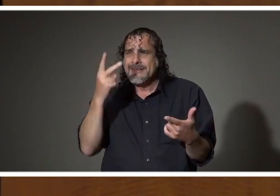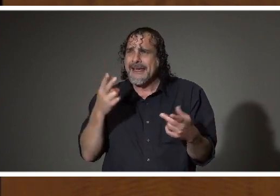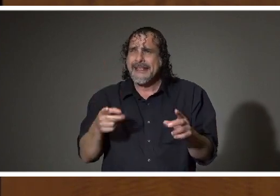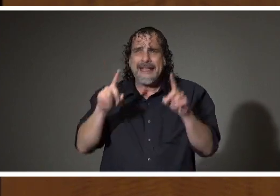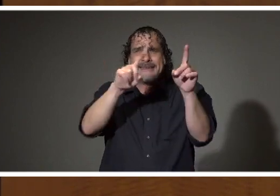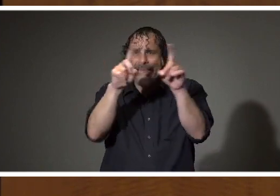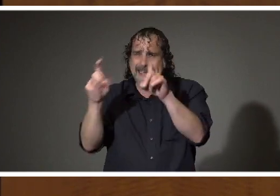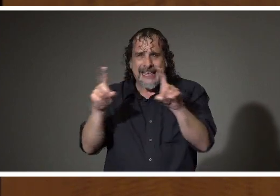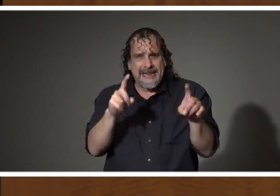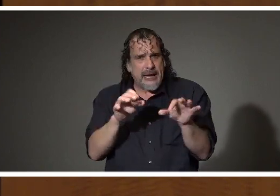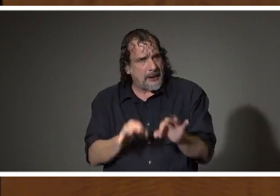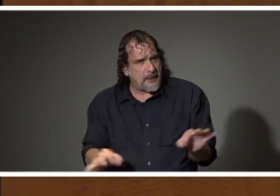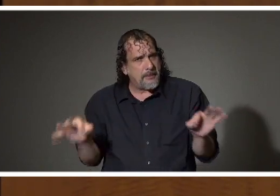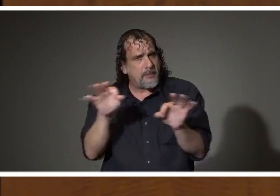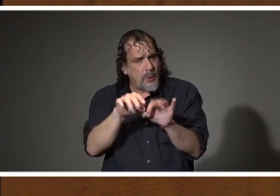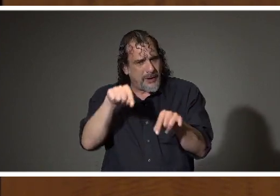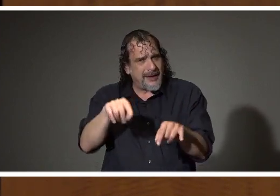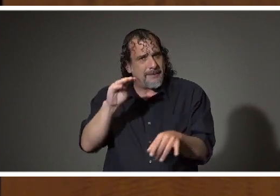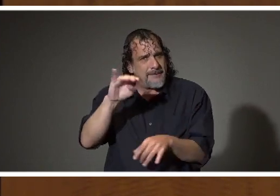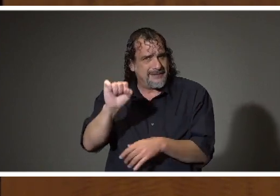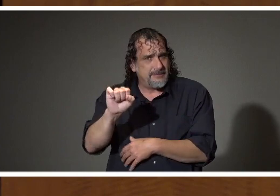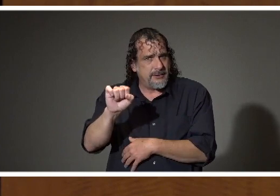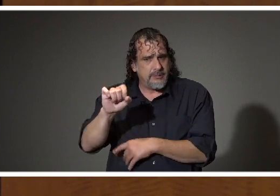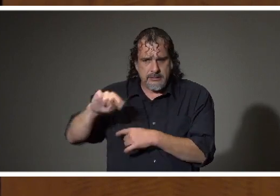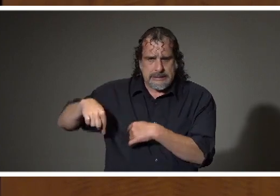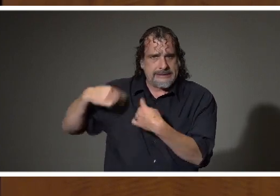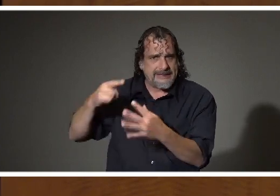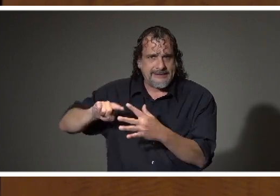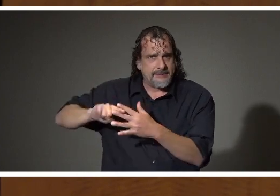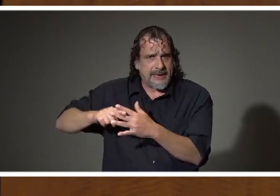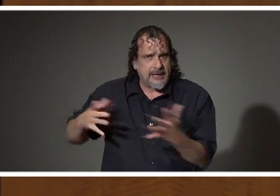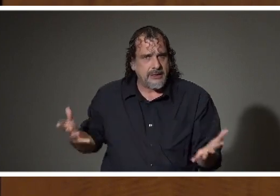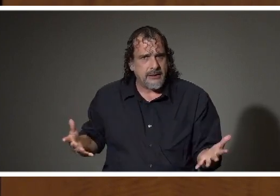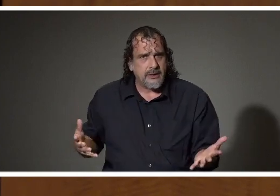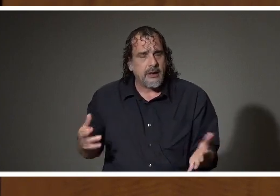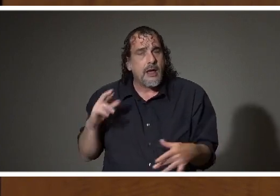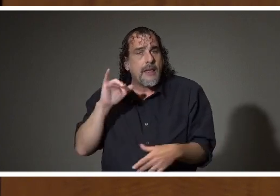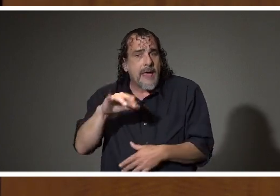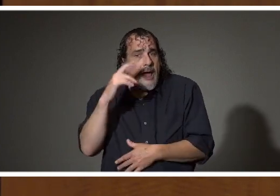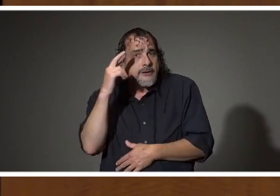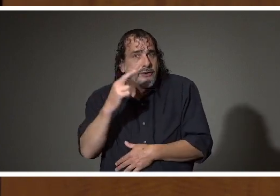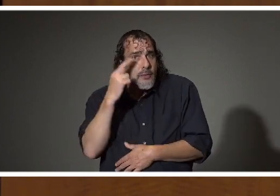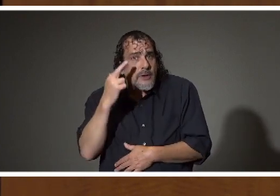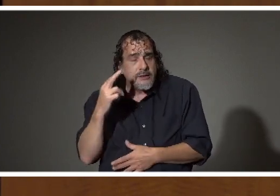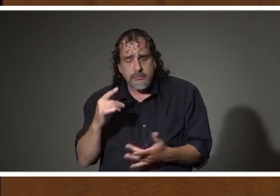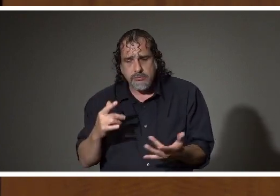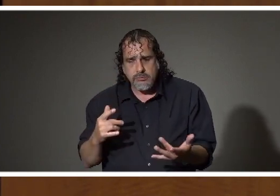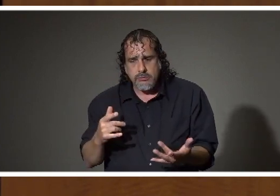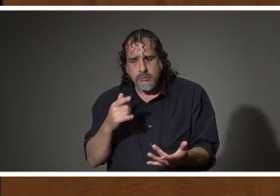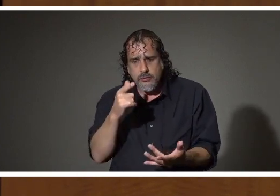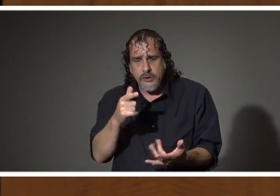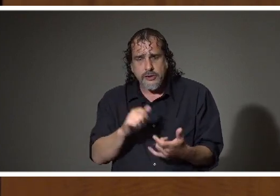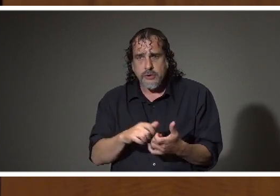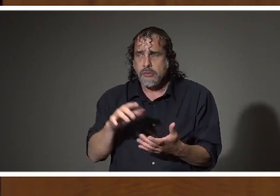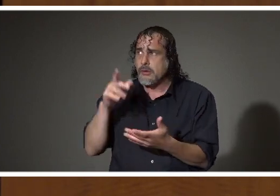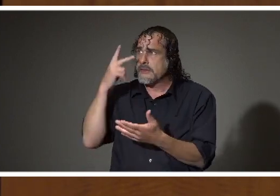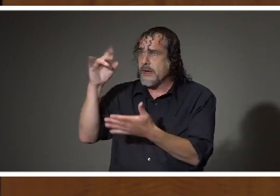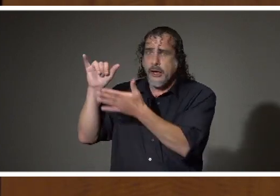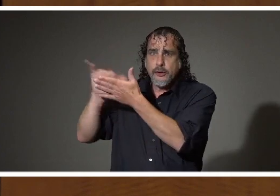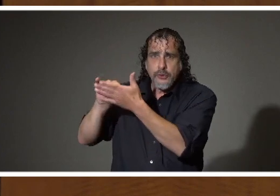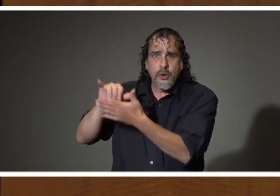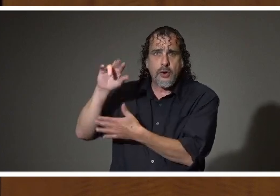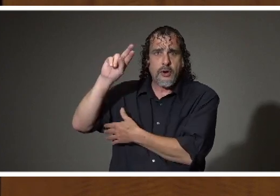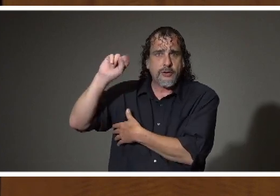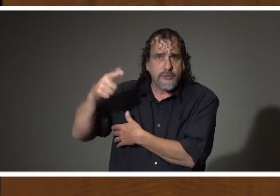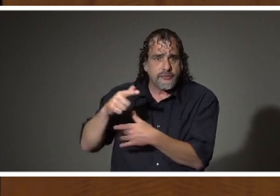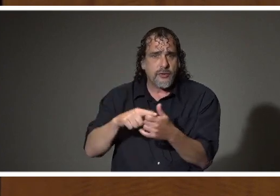critically important in Mississippi, at least, since the beginning. It's the reason that when you take out New York and New Jersey